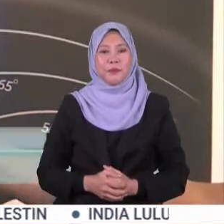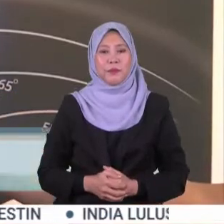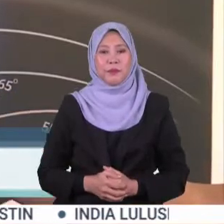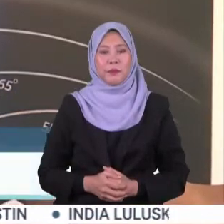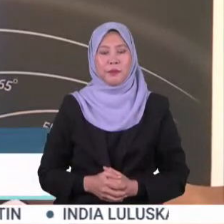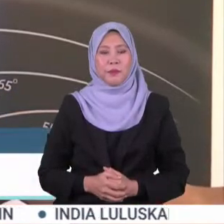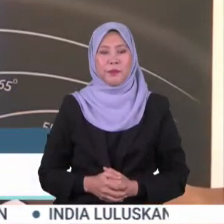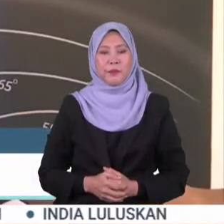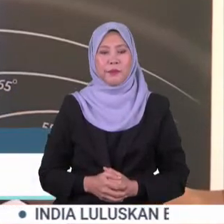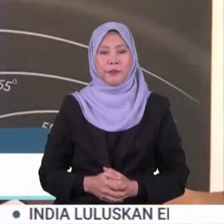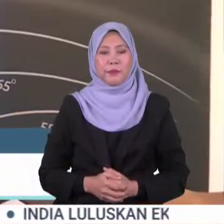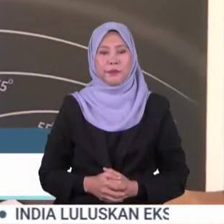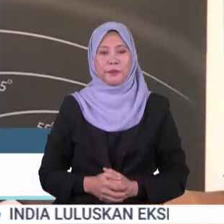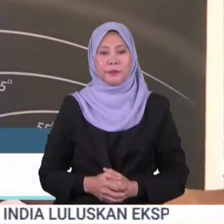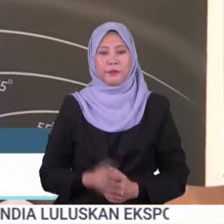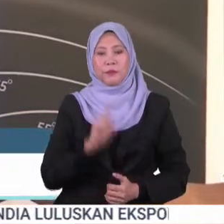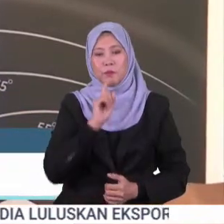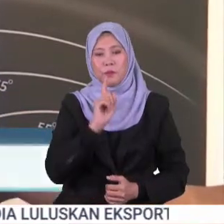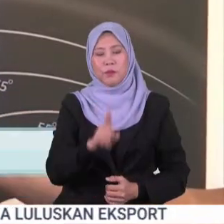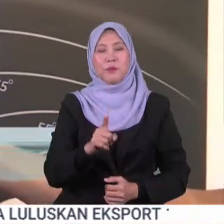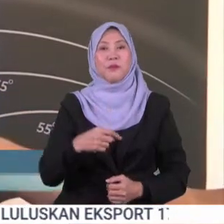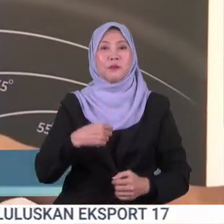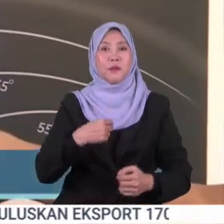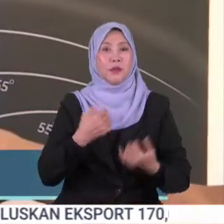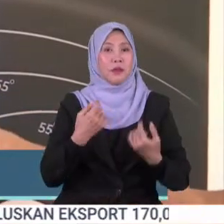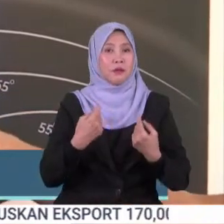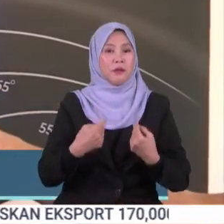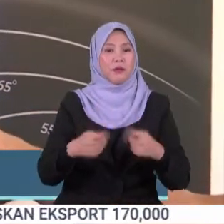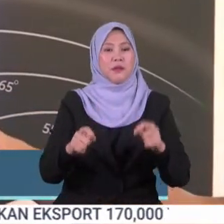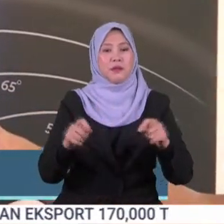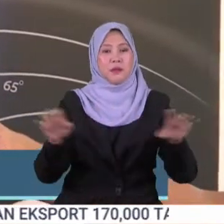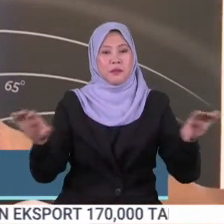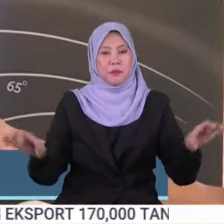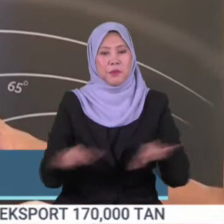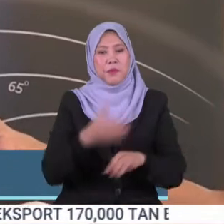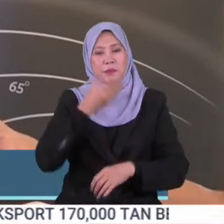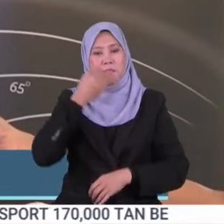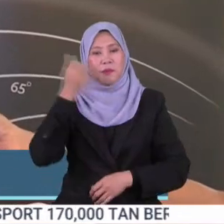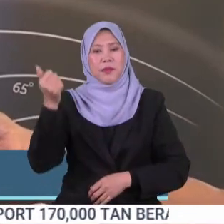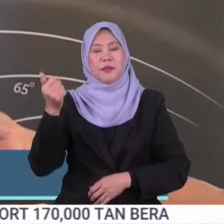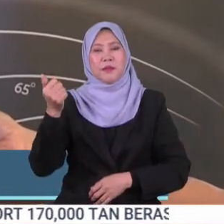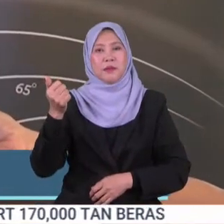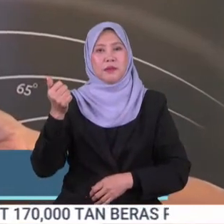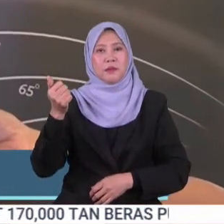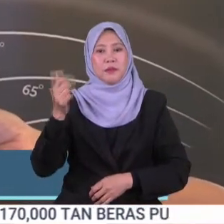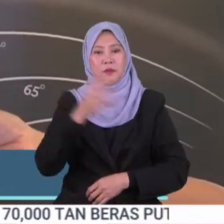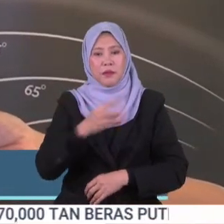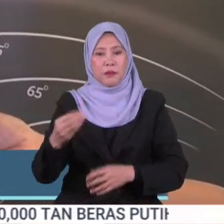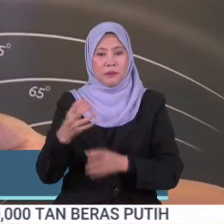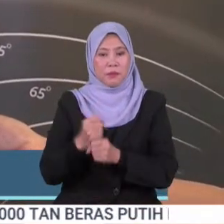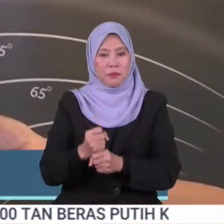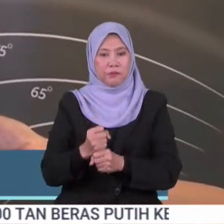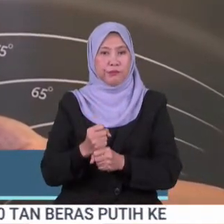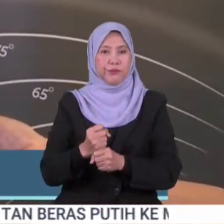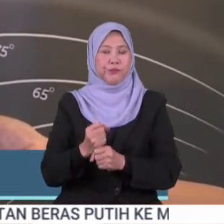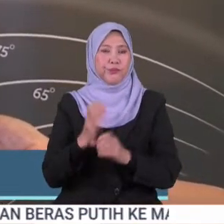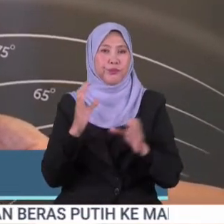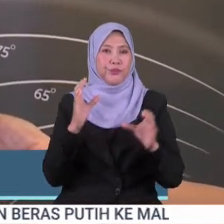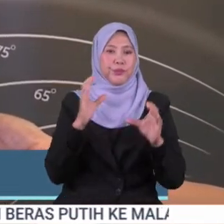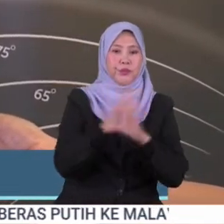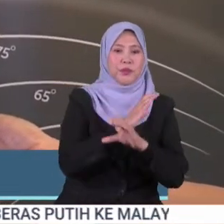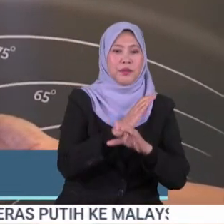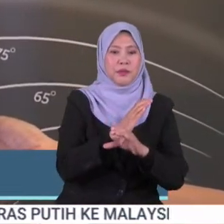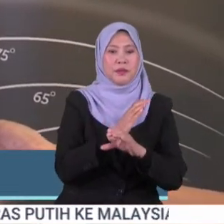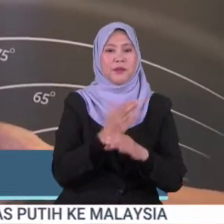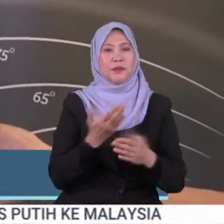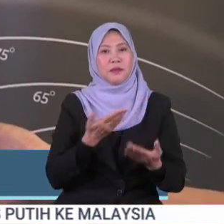know, like, I hit it well. I striked it well. I, you know, made putts that I needed to make, and I